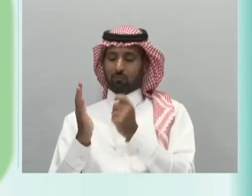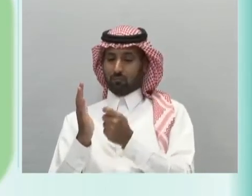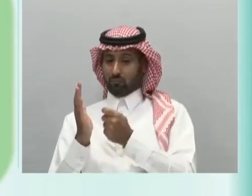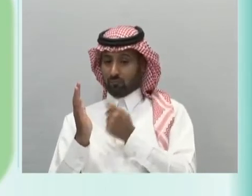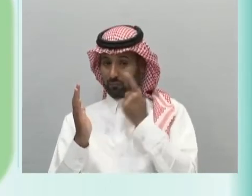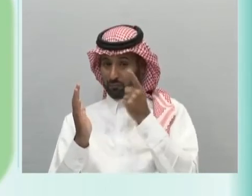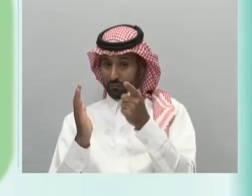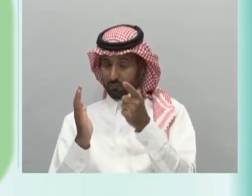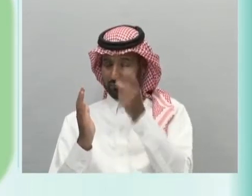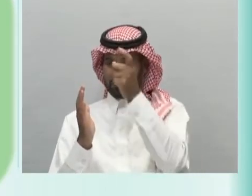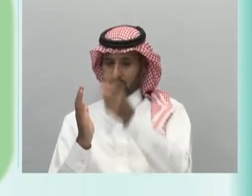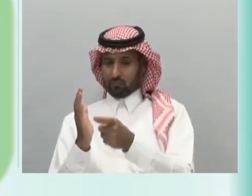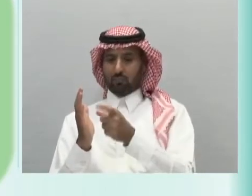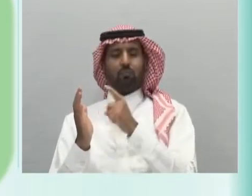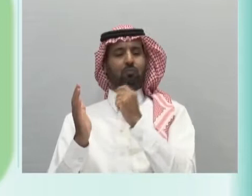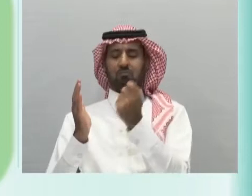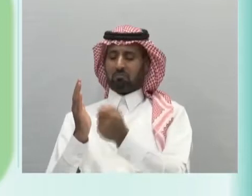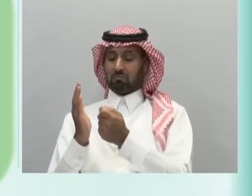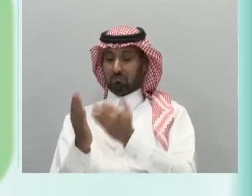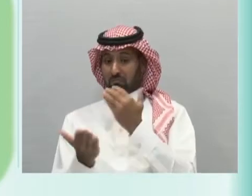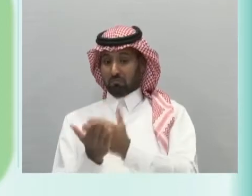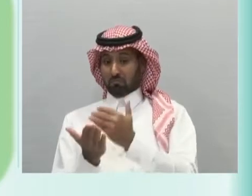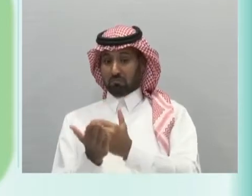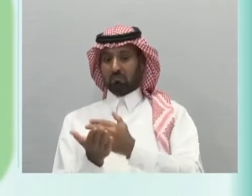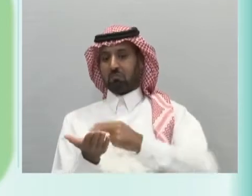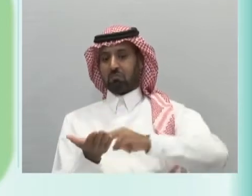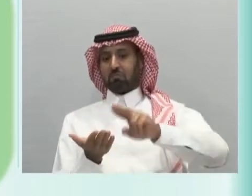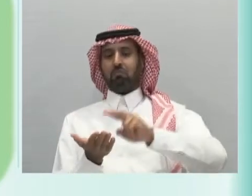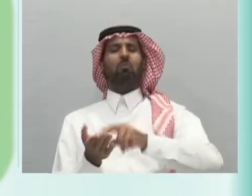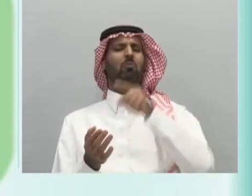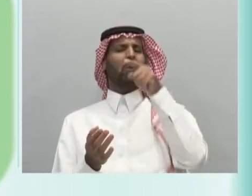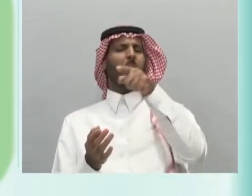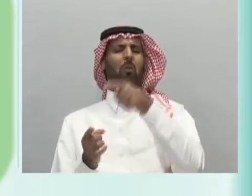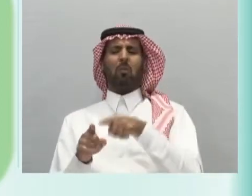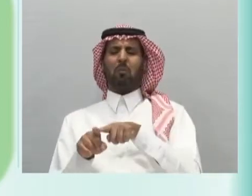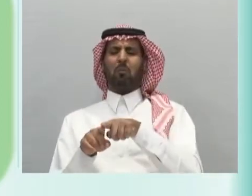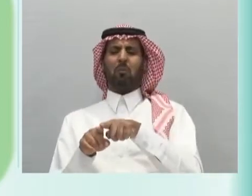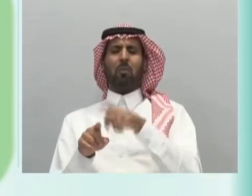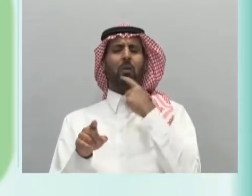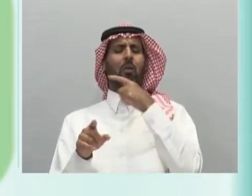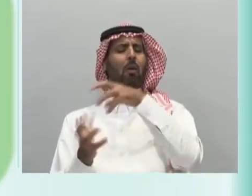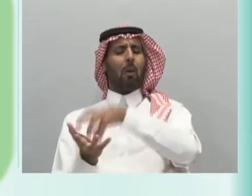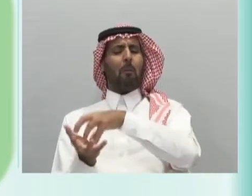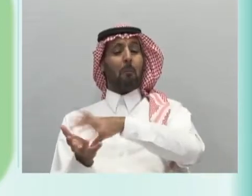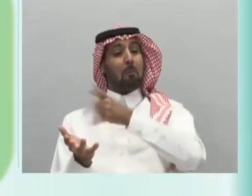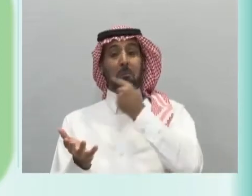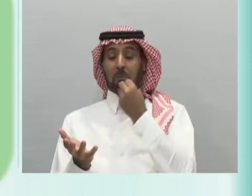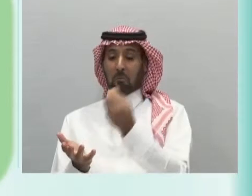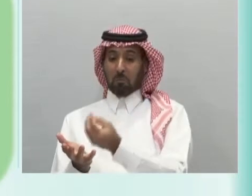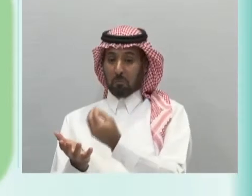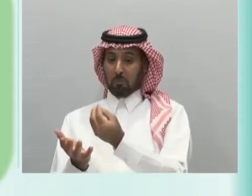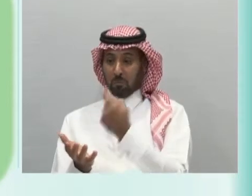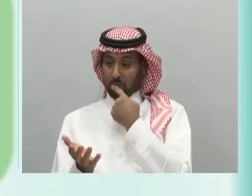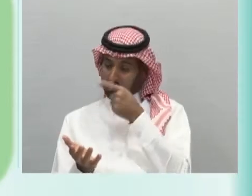write a letter to your friend telling them about a place, how to describe a place, and how to start